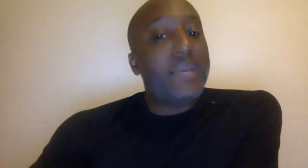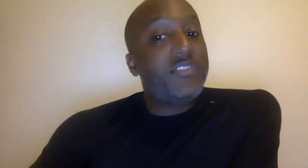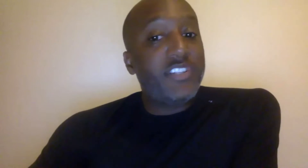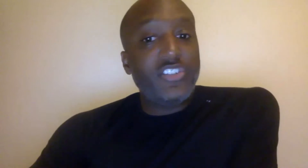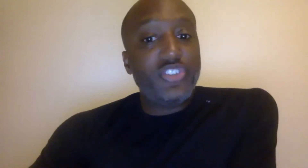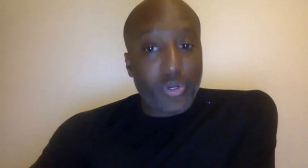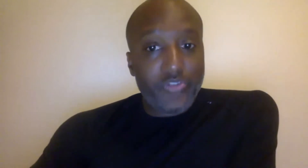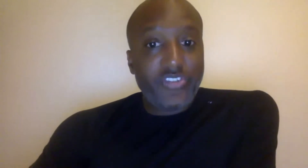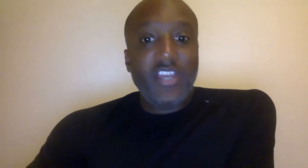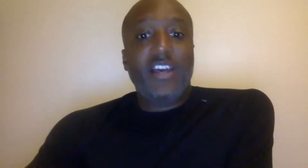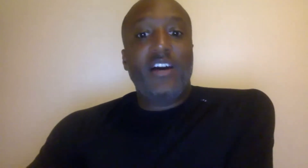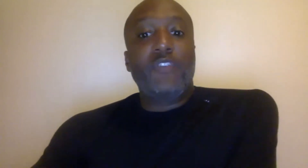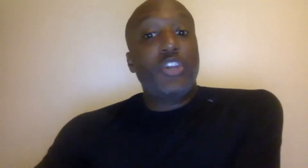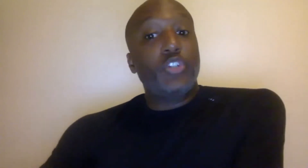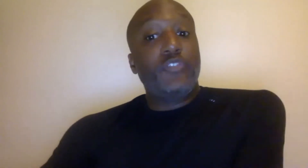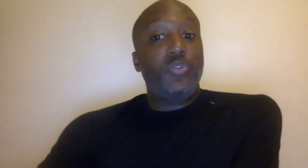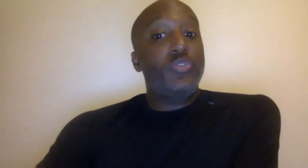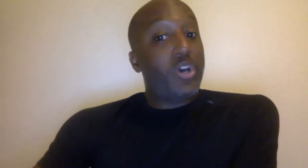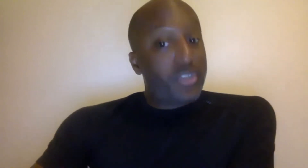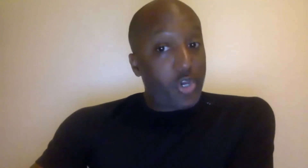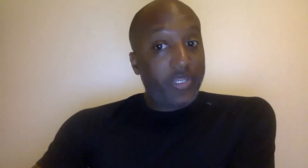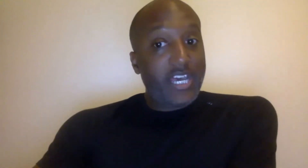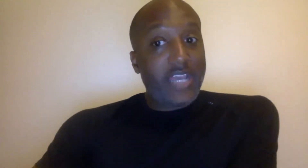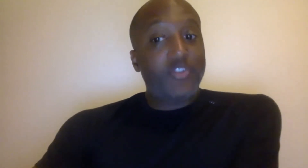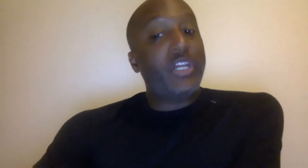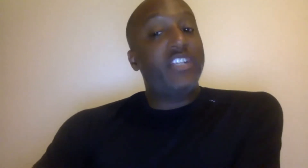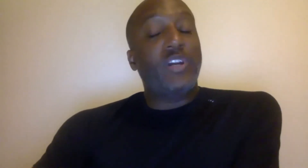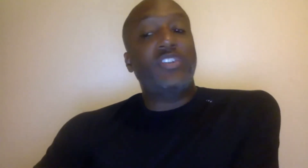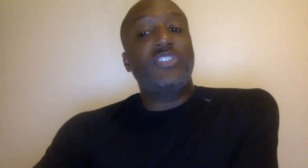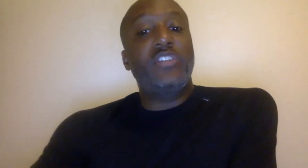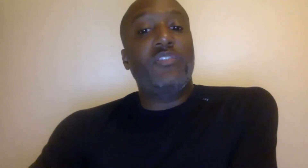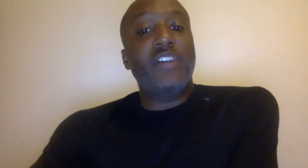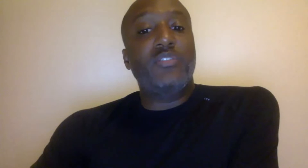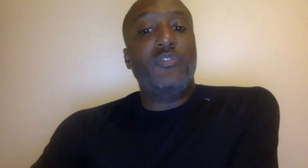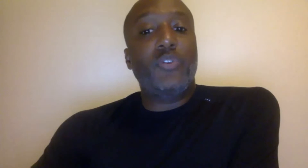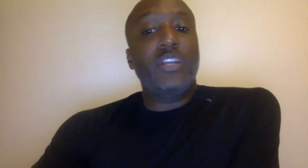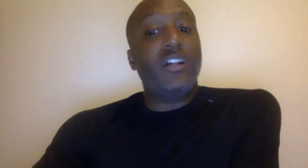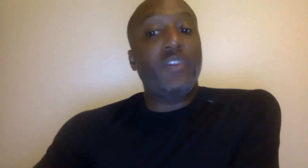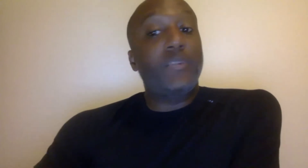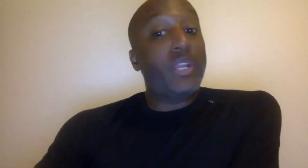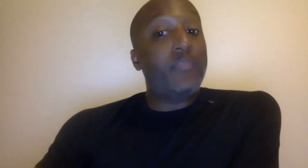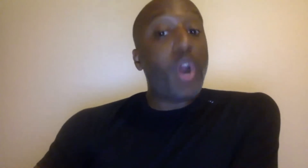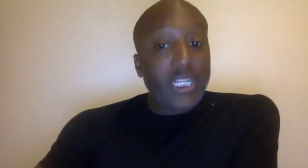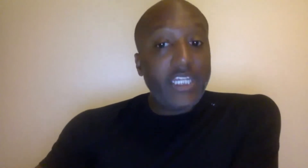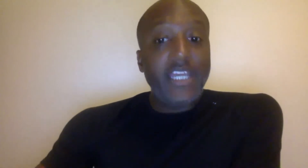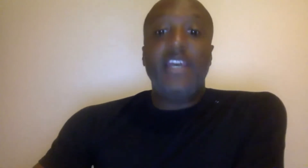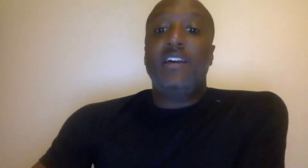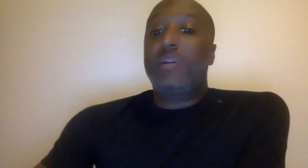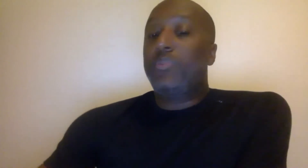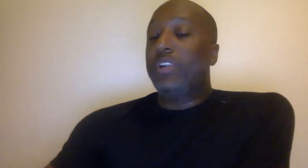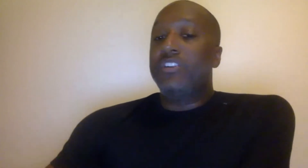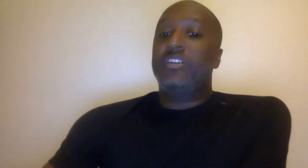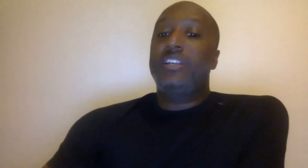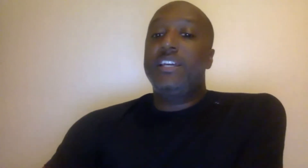My name is Vincent Jones. For those of you who don't know me, I am a training director and senior advisor for the California Democratic Party.